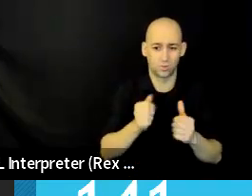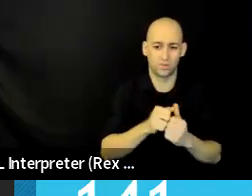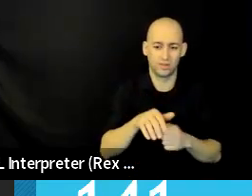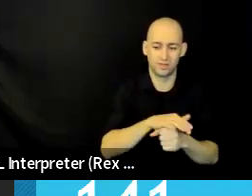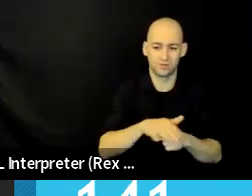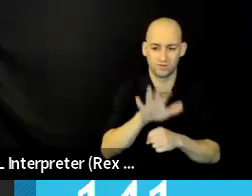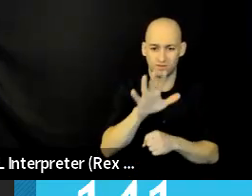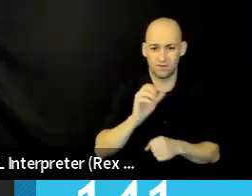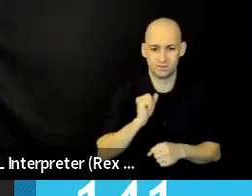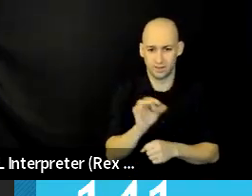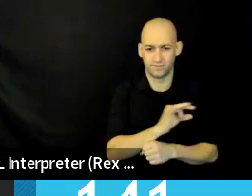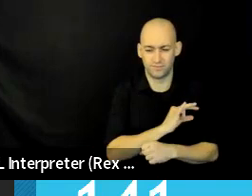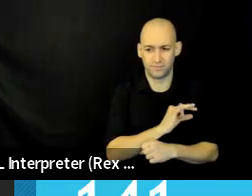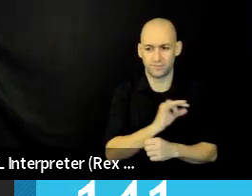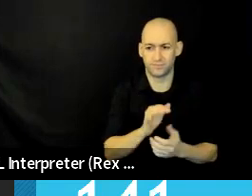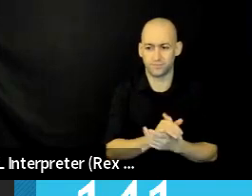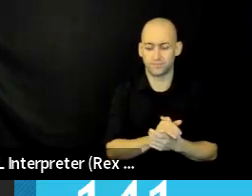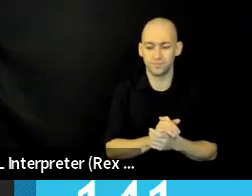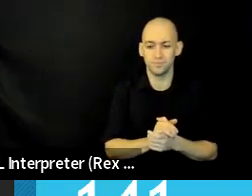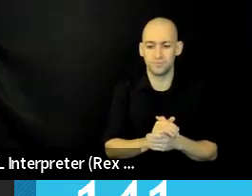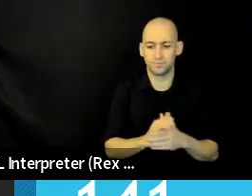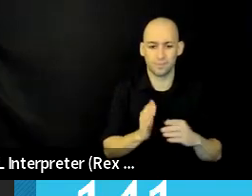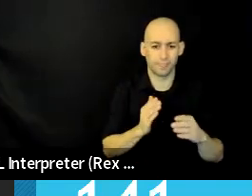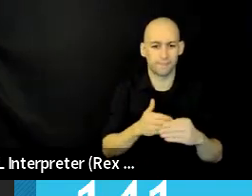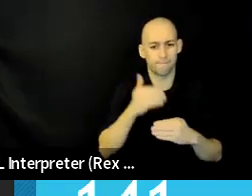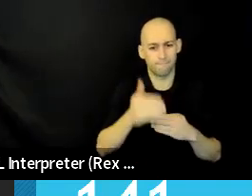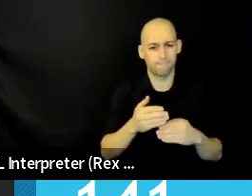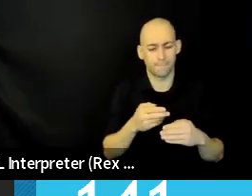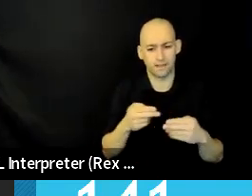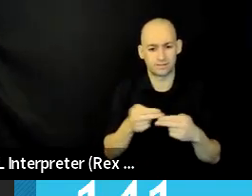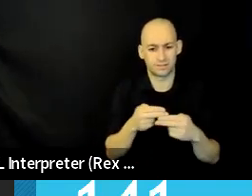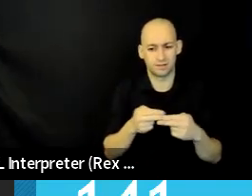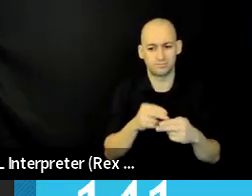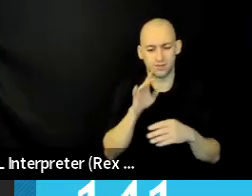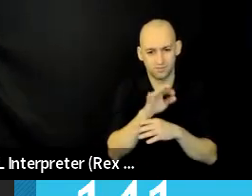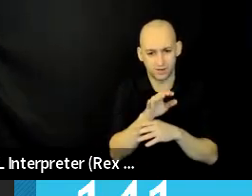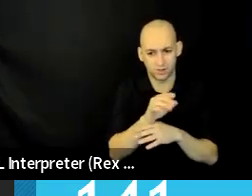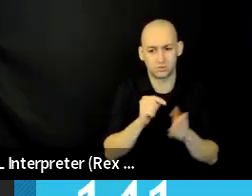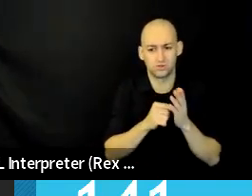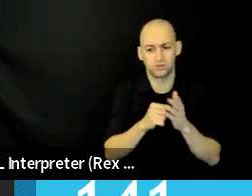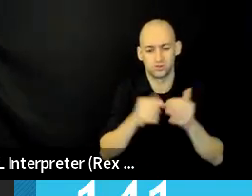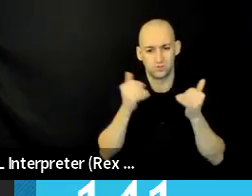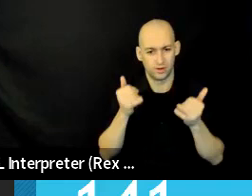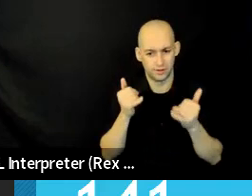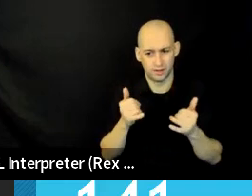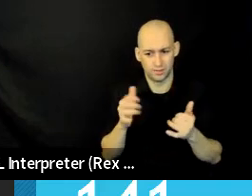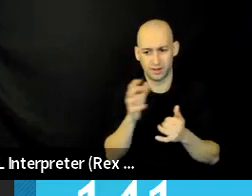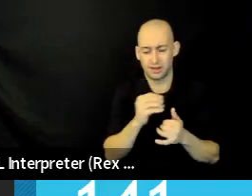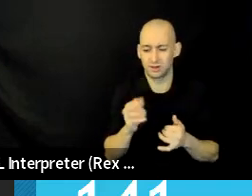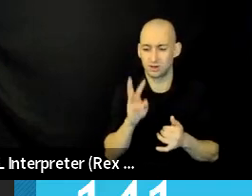staff. The next slide is actually a video that shows the current and rather